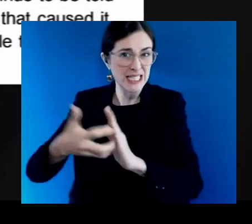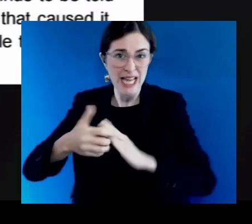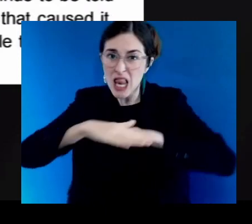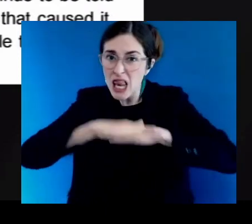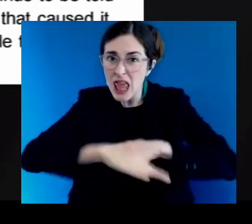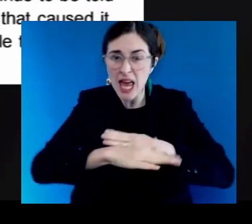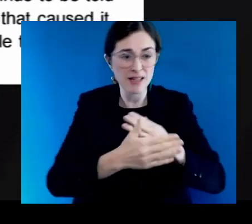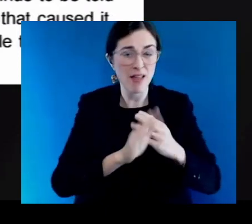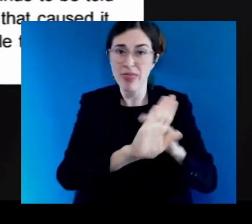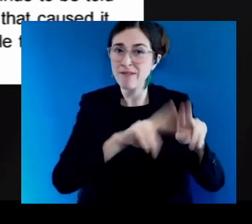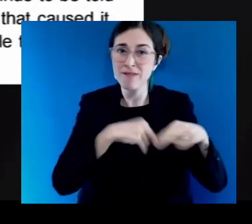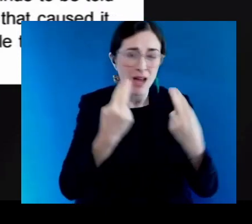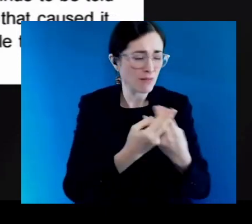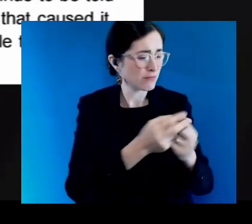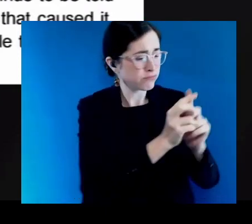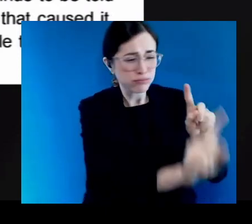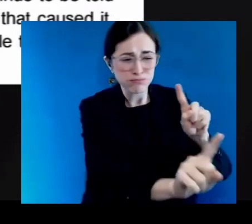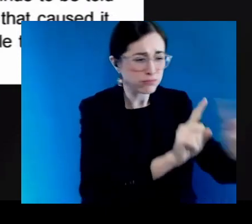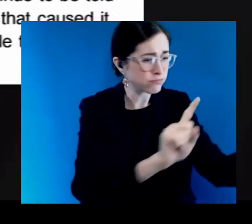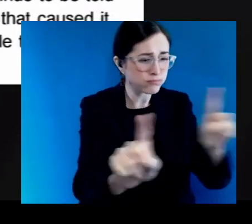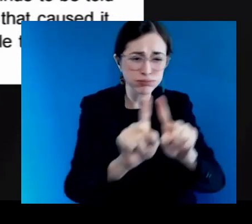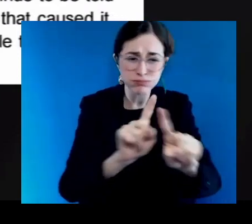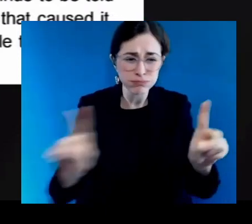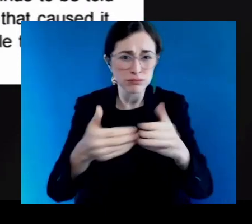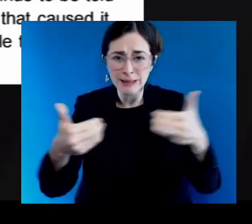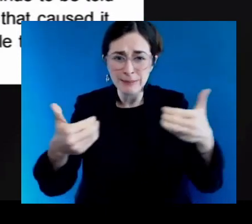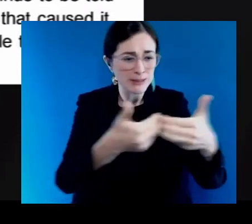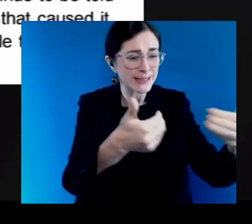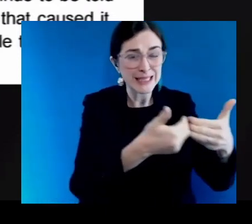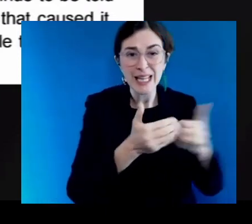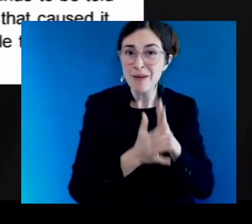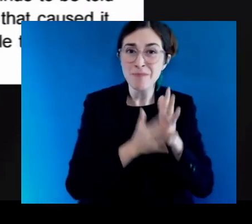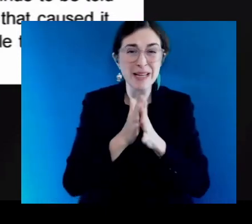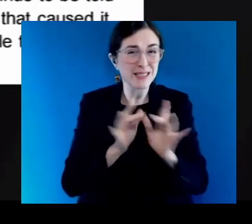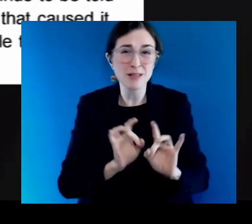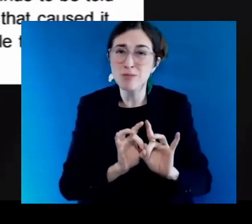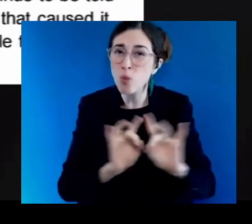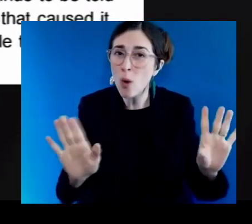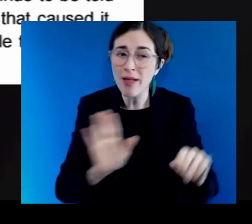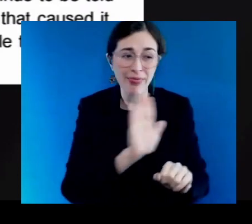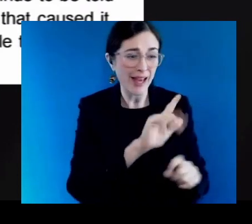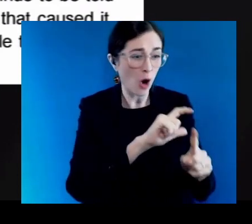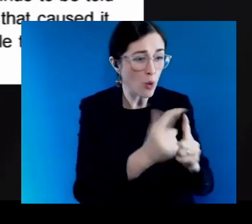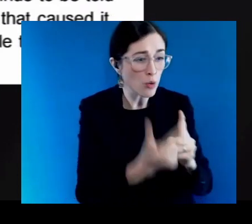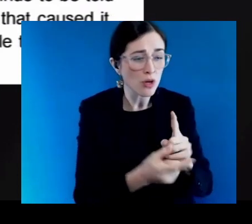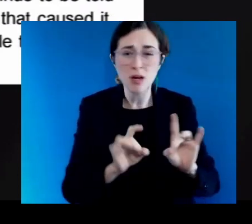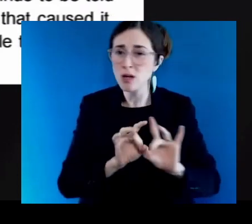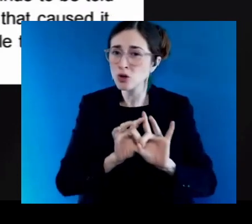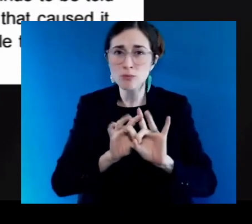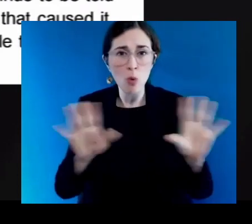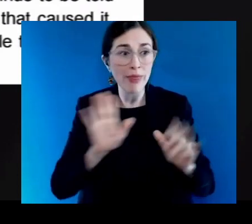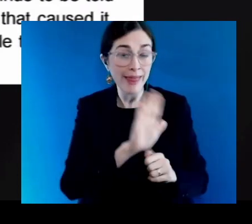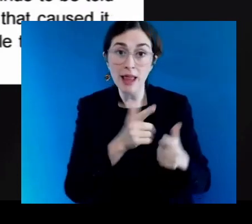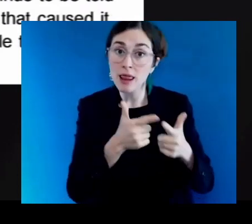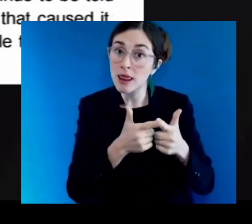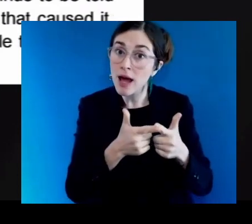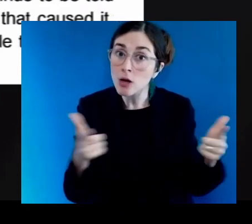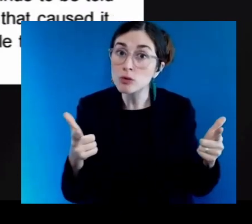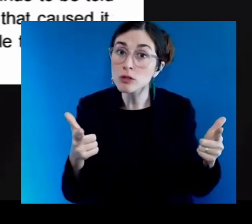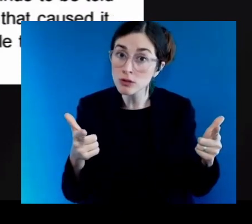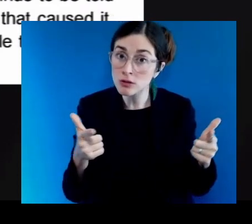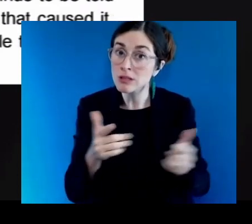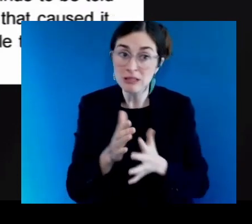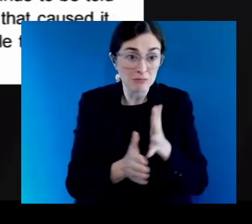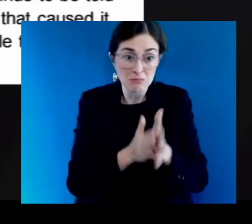had destructive effects on culture, including cultural practices, language, and the important responsibility to connect